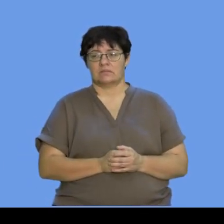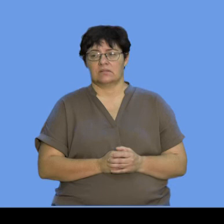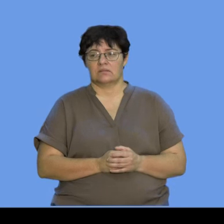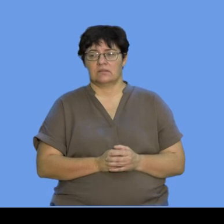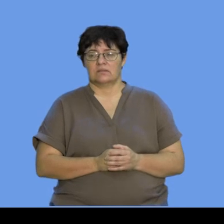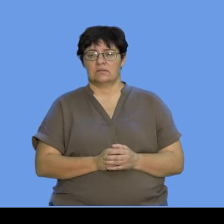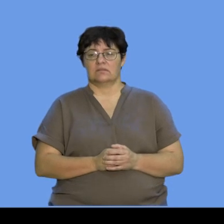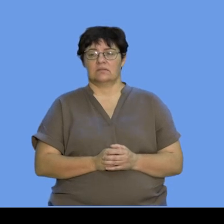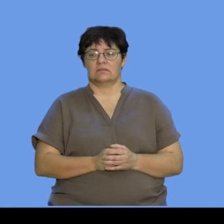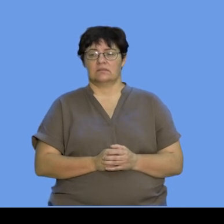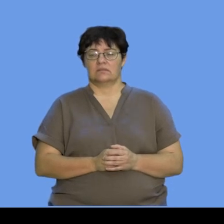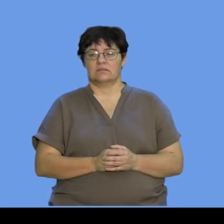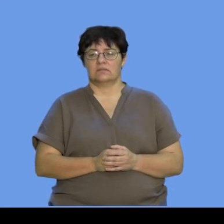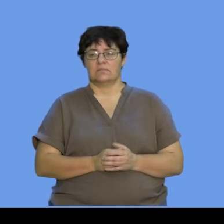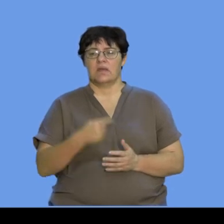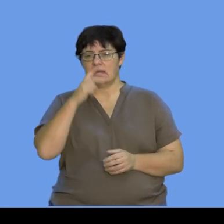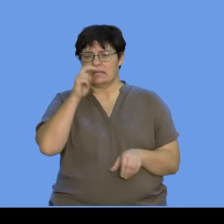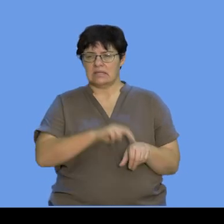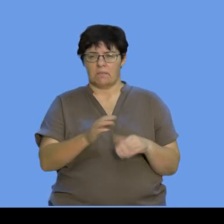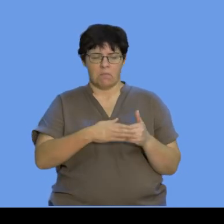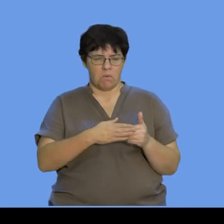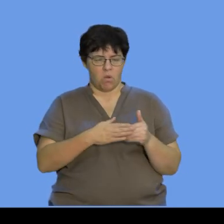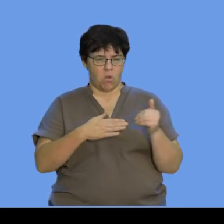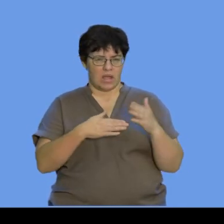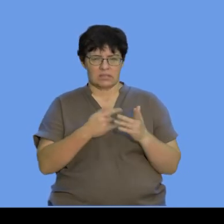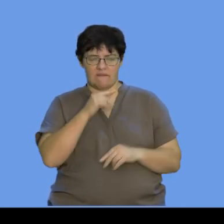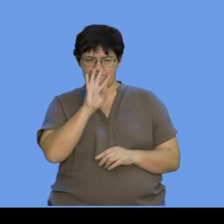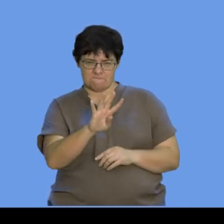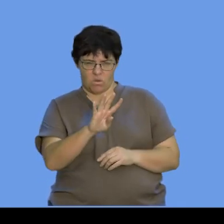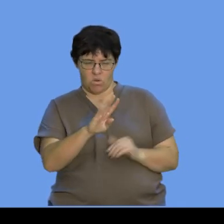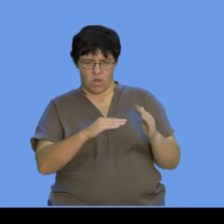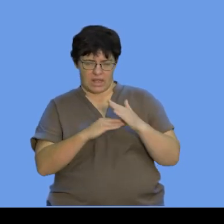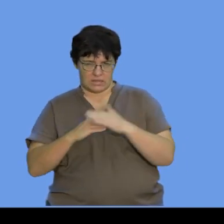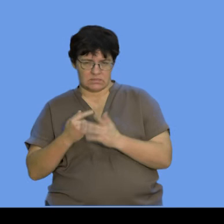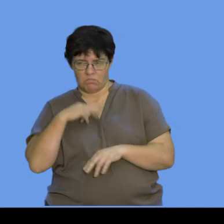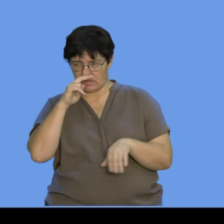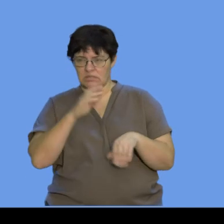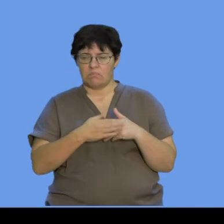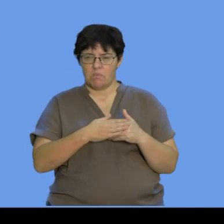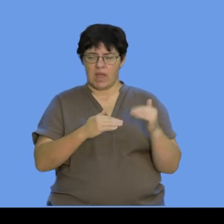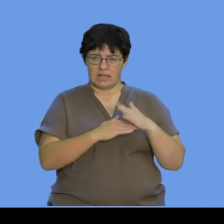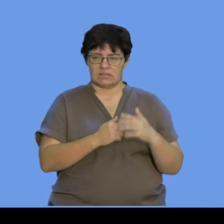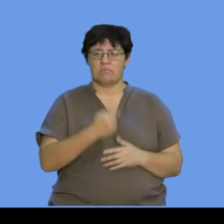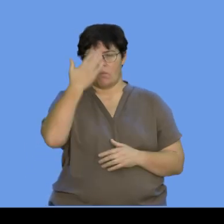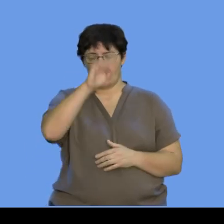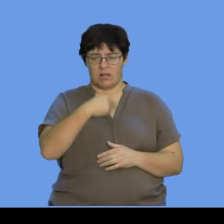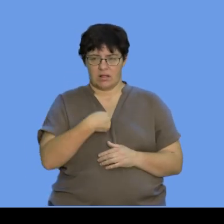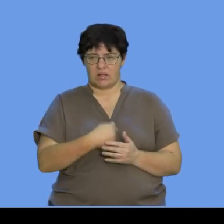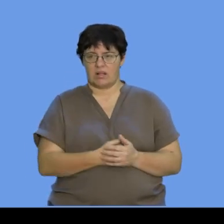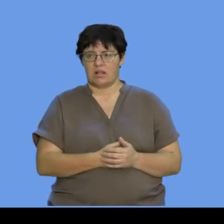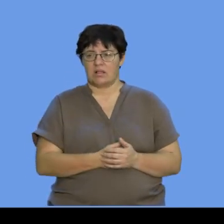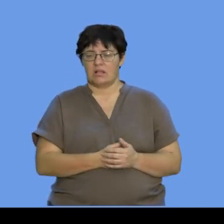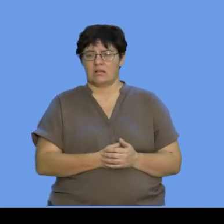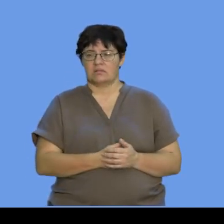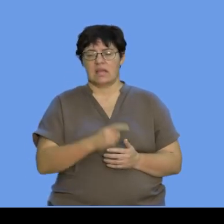And then from there, I need 2 more angles. They said 4 angles, right? I need 2 more angles. I